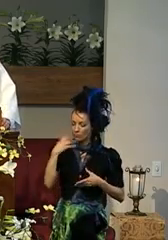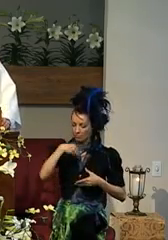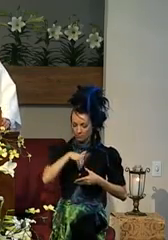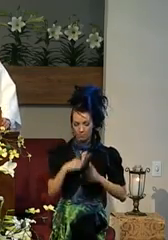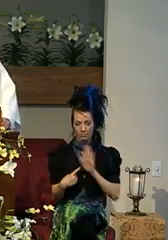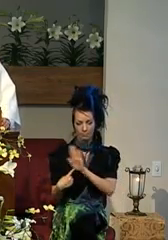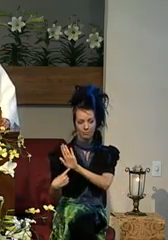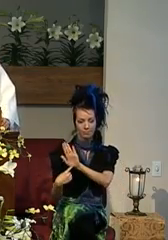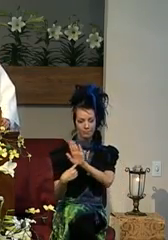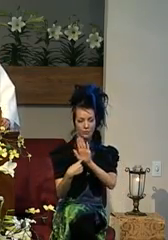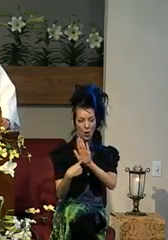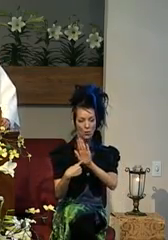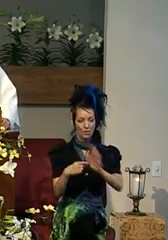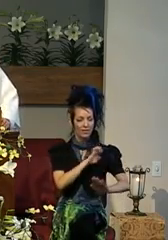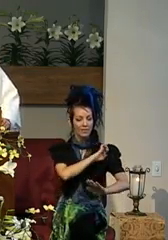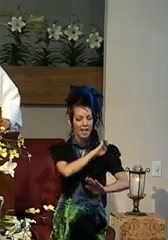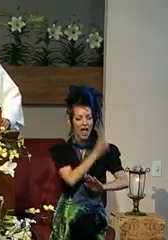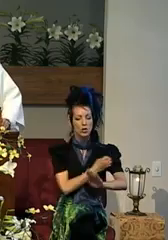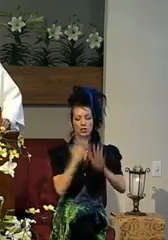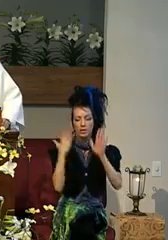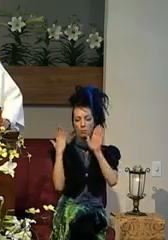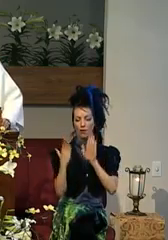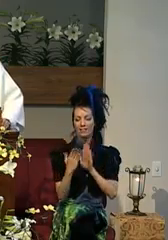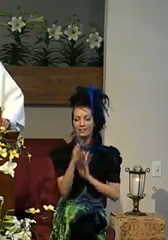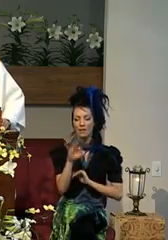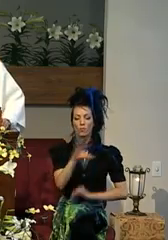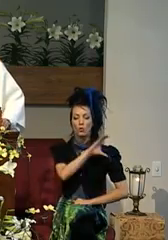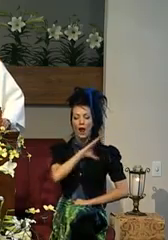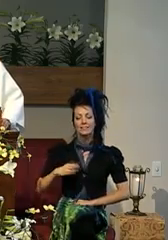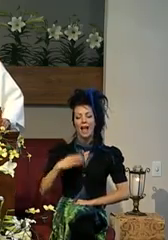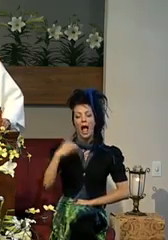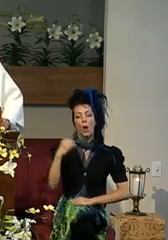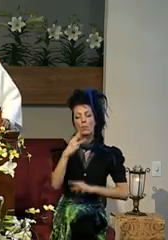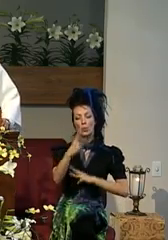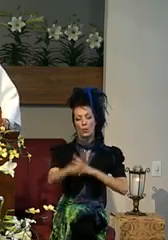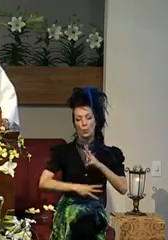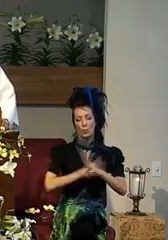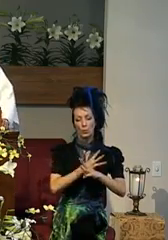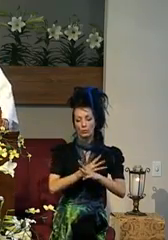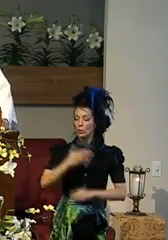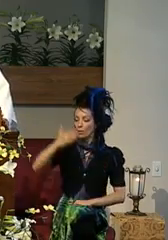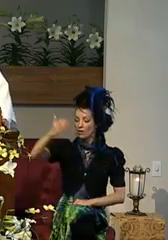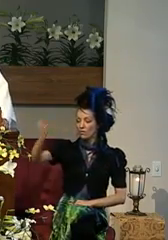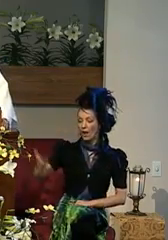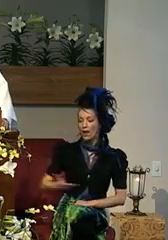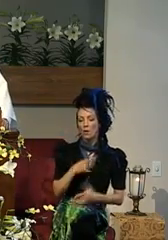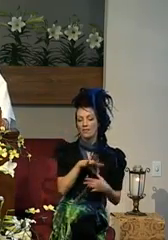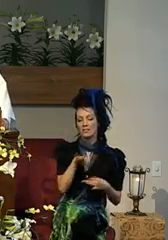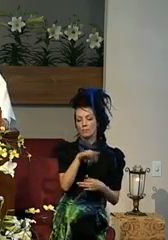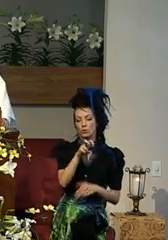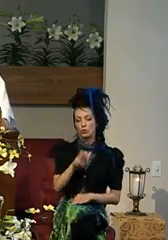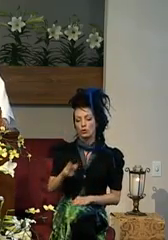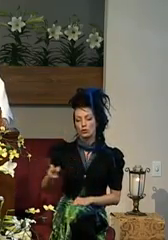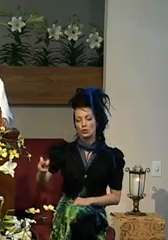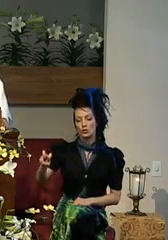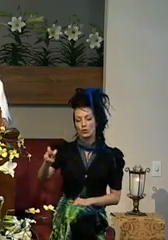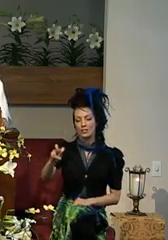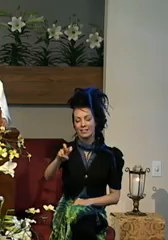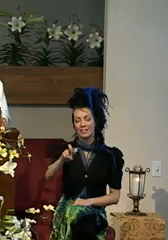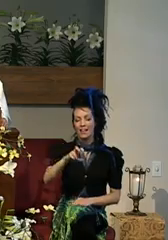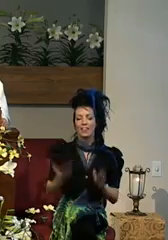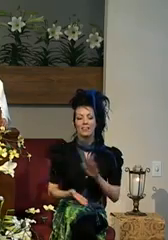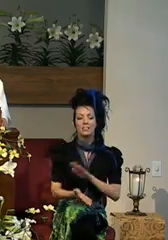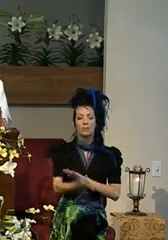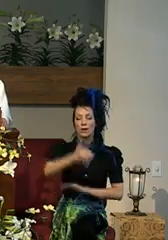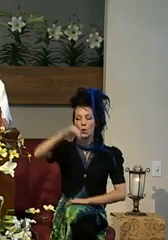world. And so we enjoy and invite you on this wonderful spiritual journey that God invites us onto this